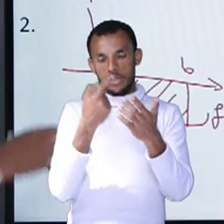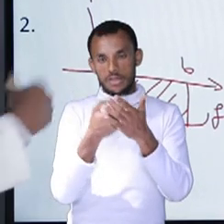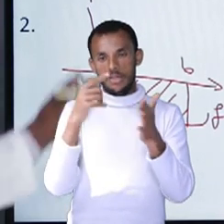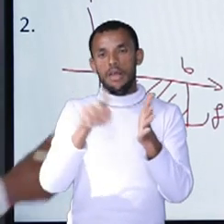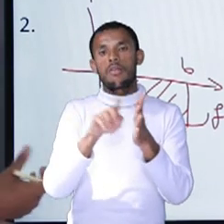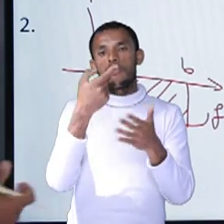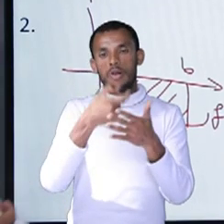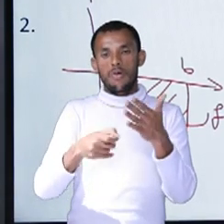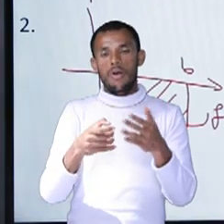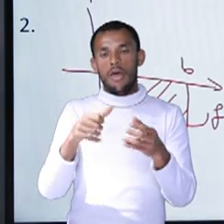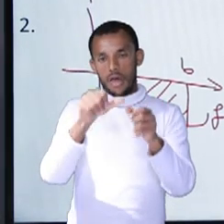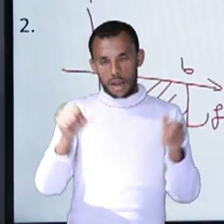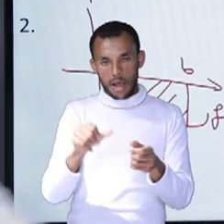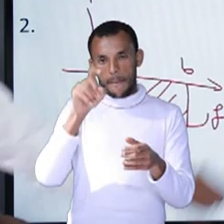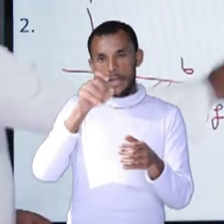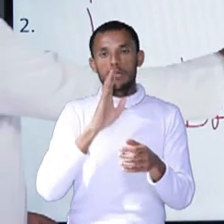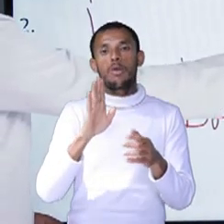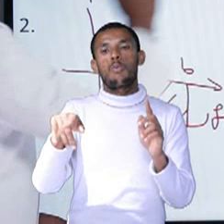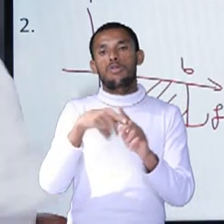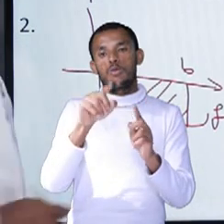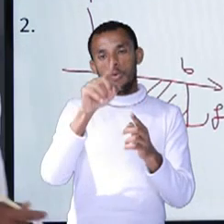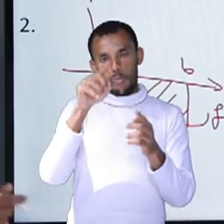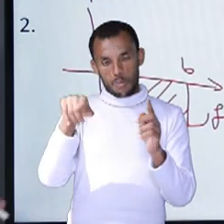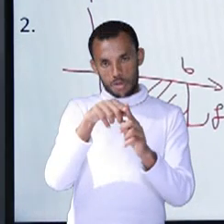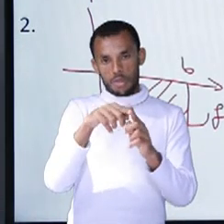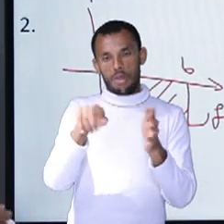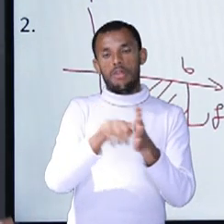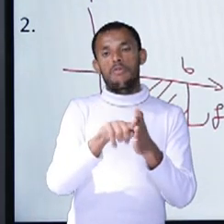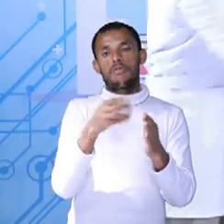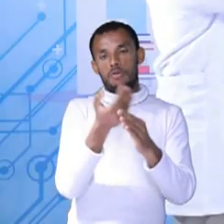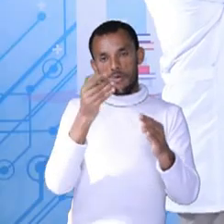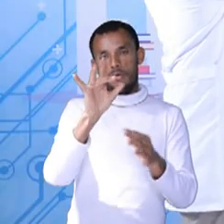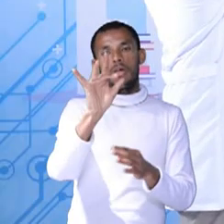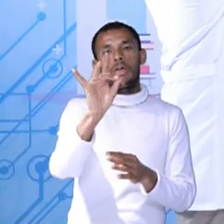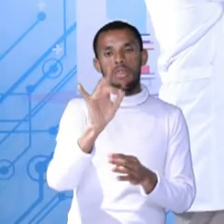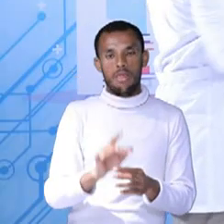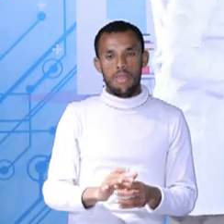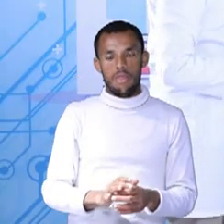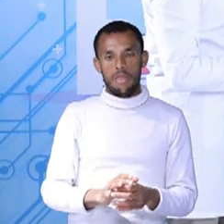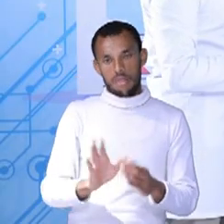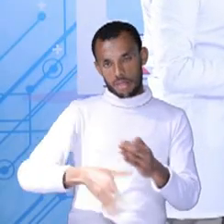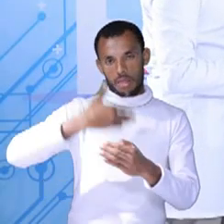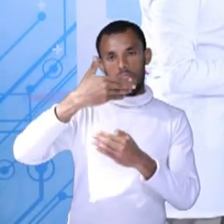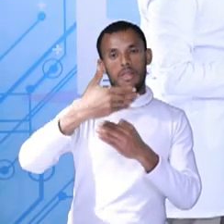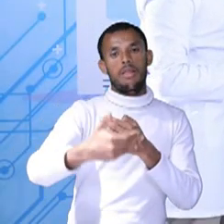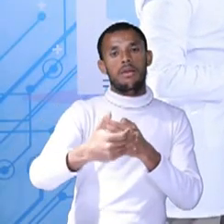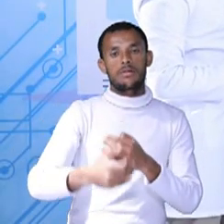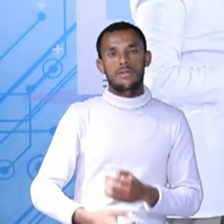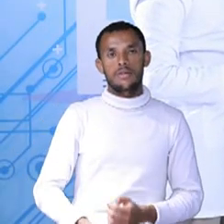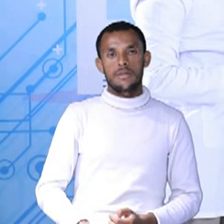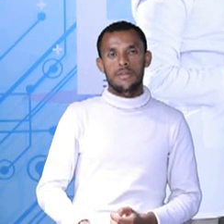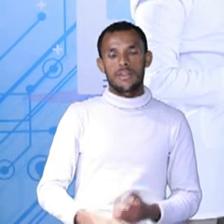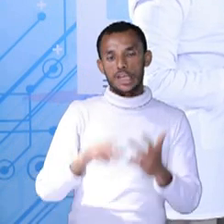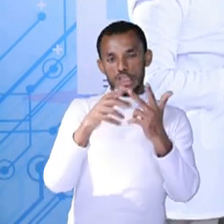value. So area must be positive, so you put negative in front of it. Now next,